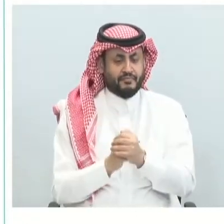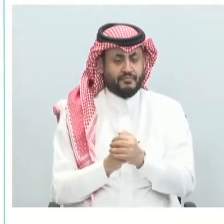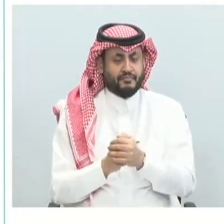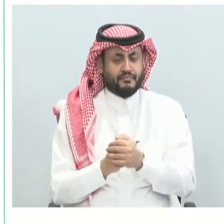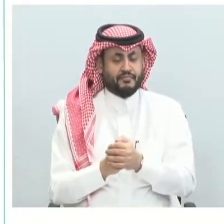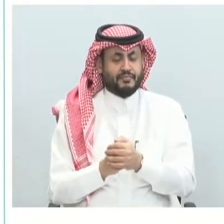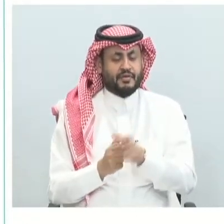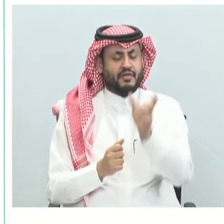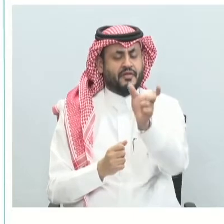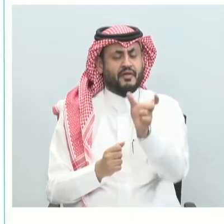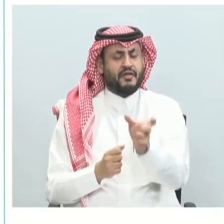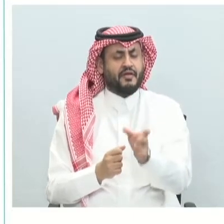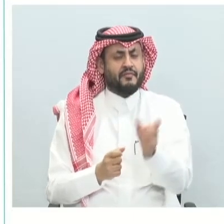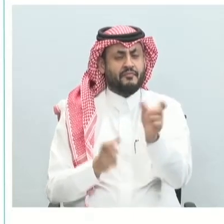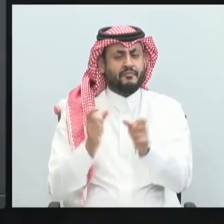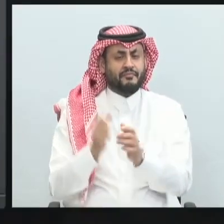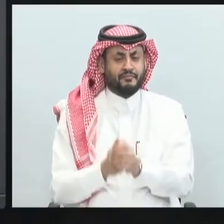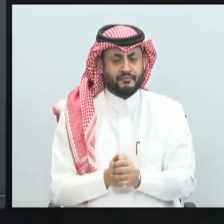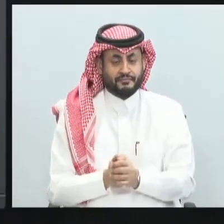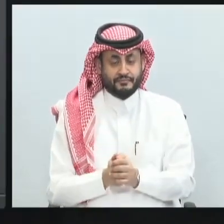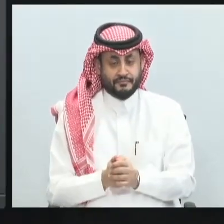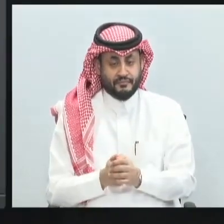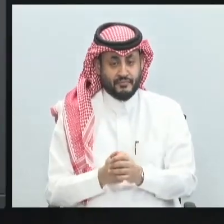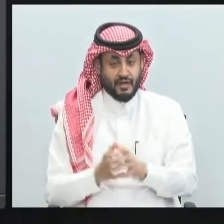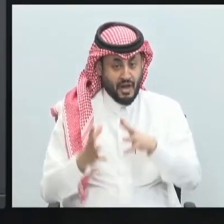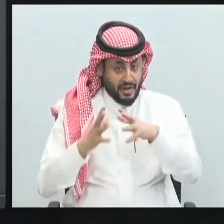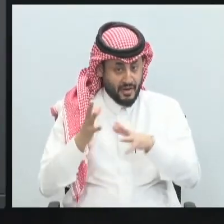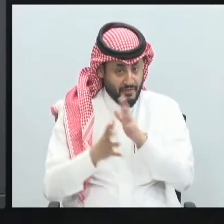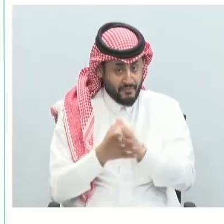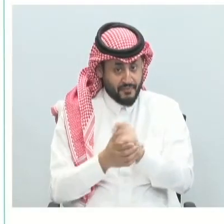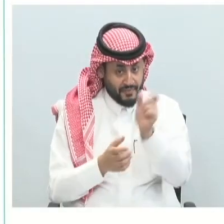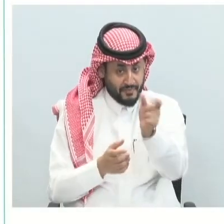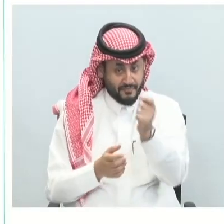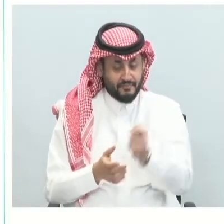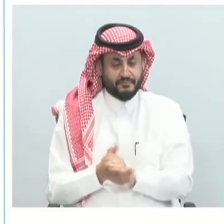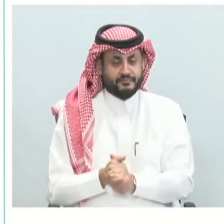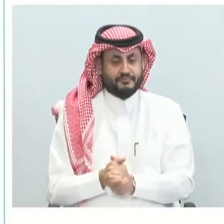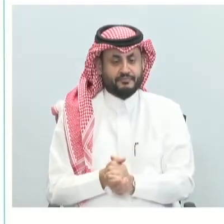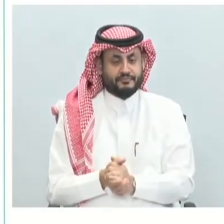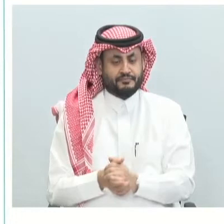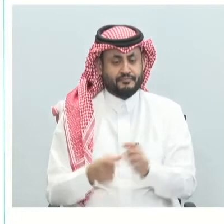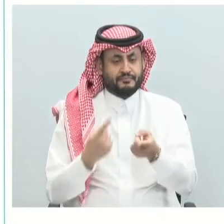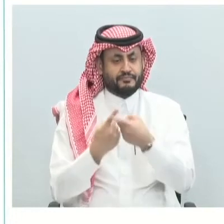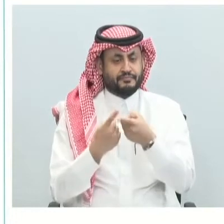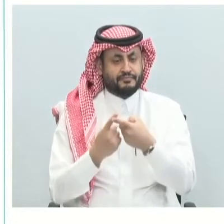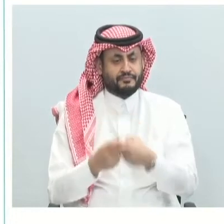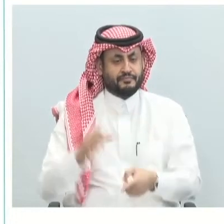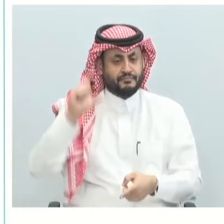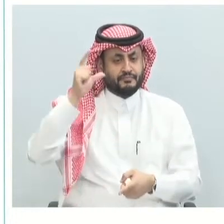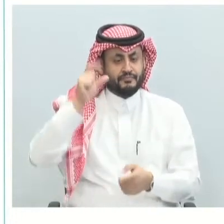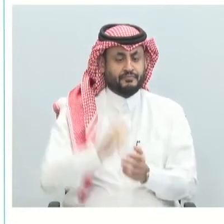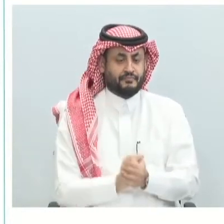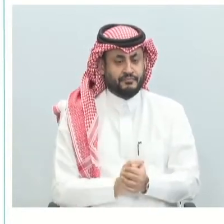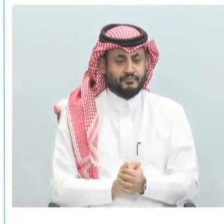wearing blank today. Okay, now let's listen and answer to it. Blue. I'm wearing blue